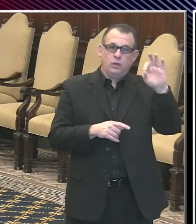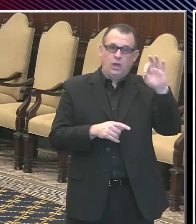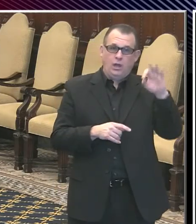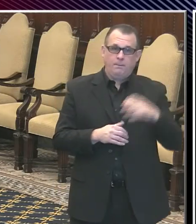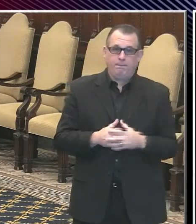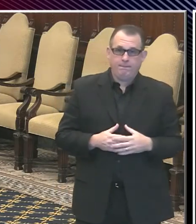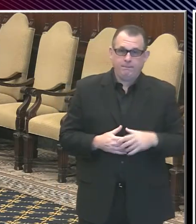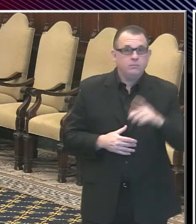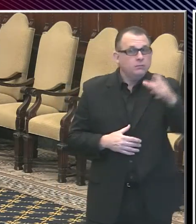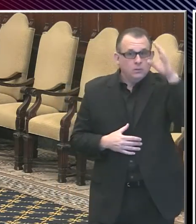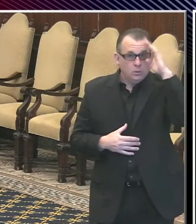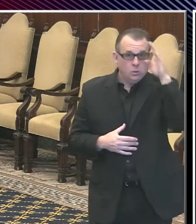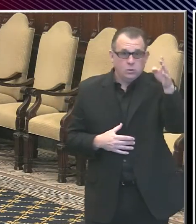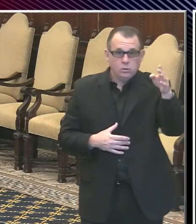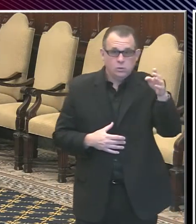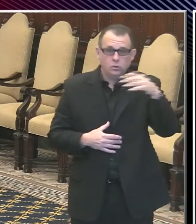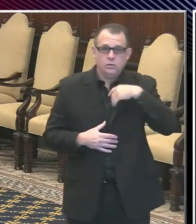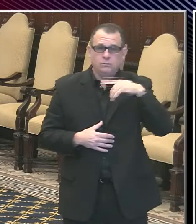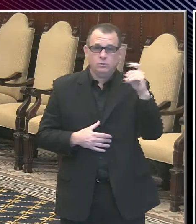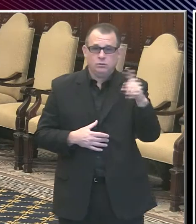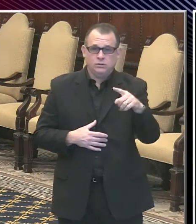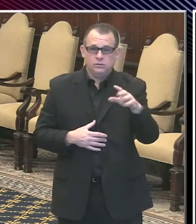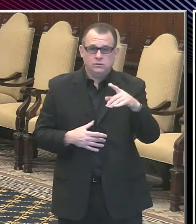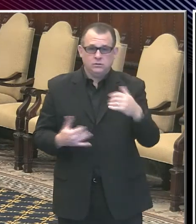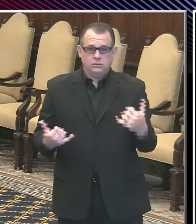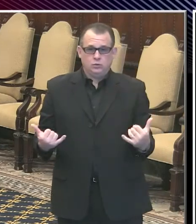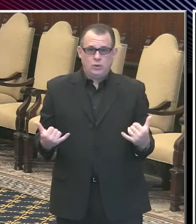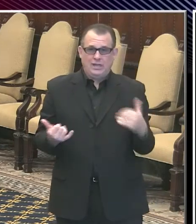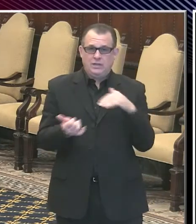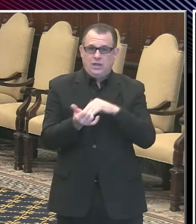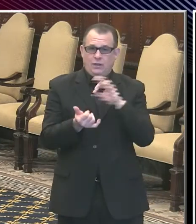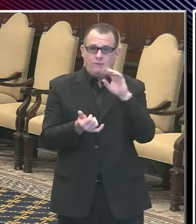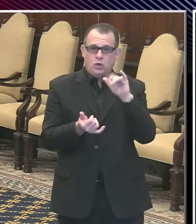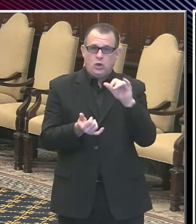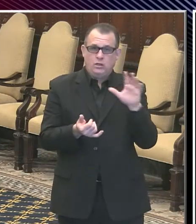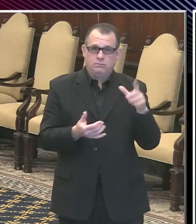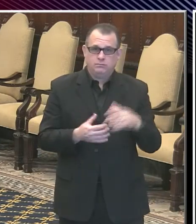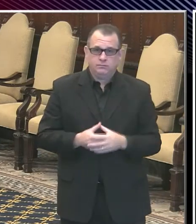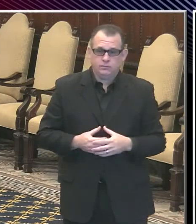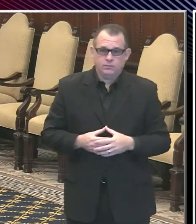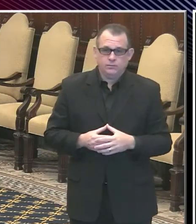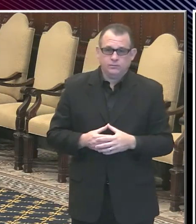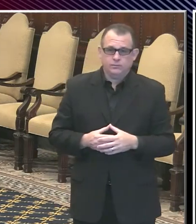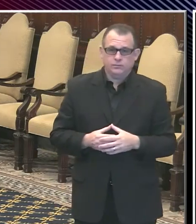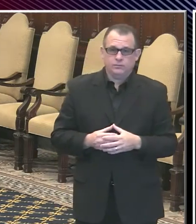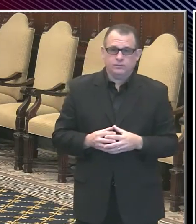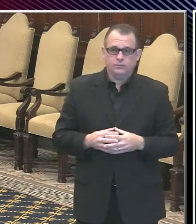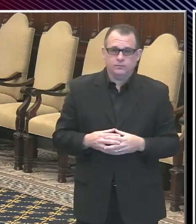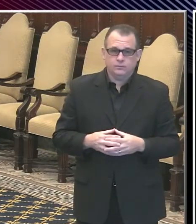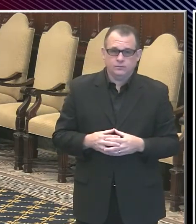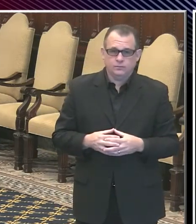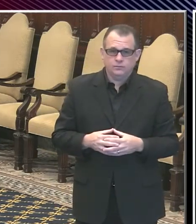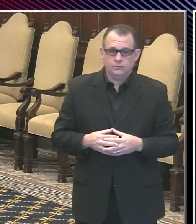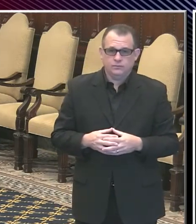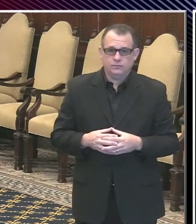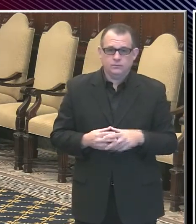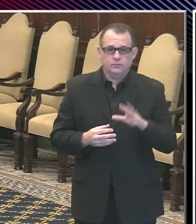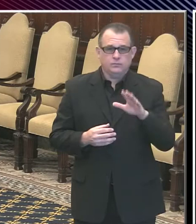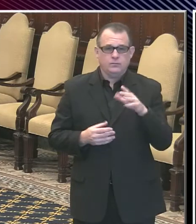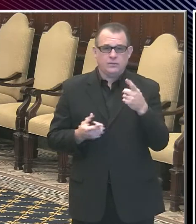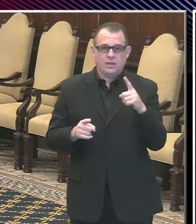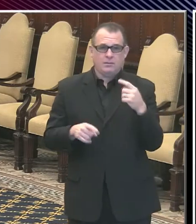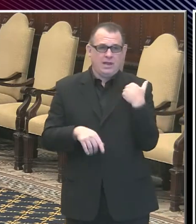Hi there. I have a questions today for Dr. Farley. Dr. Farley, the Pennsylvania Department of Health last night